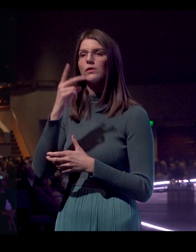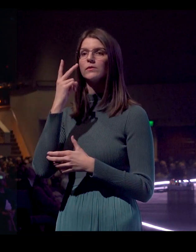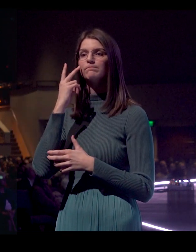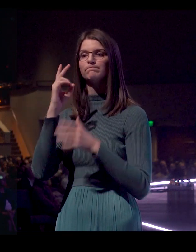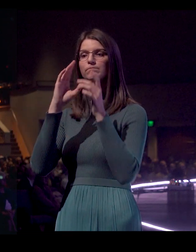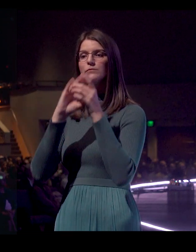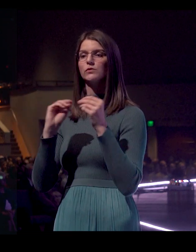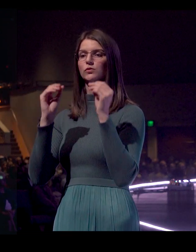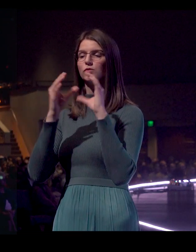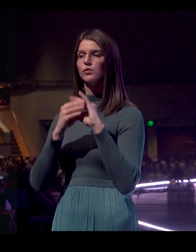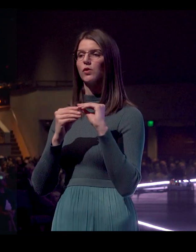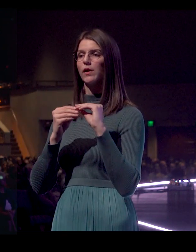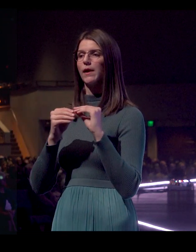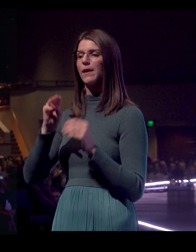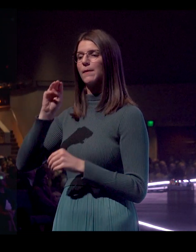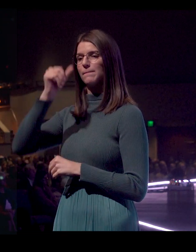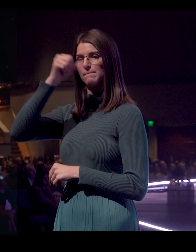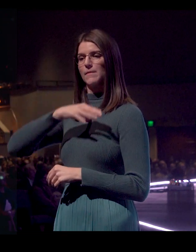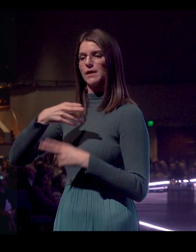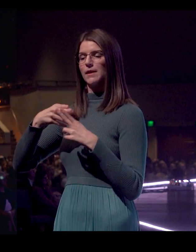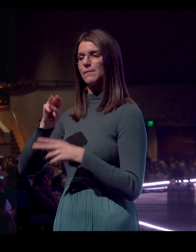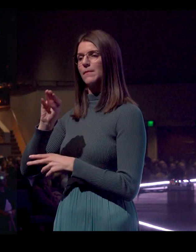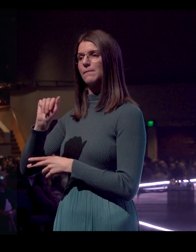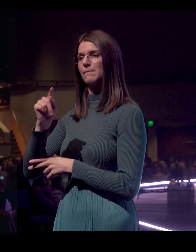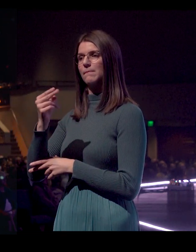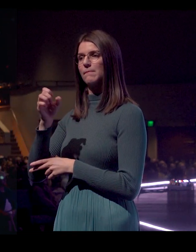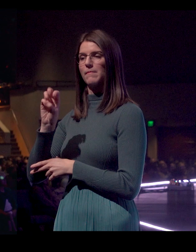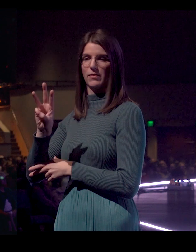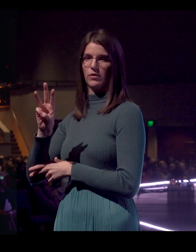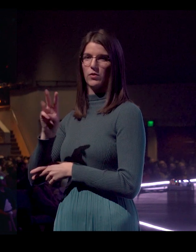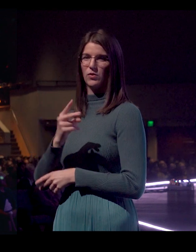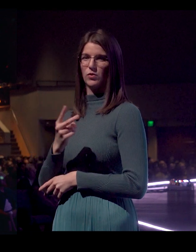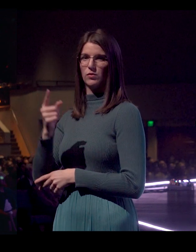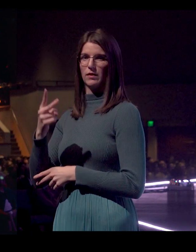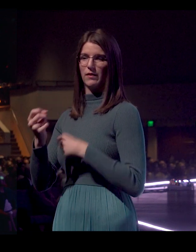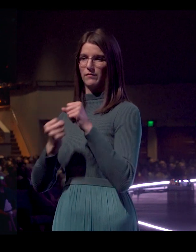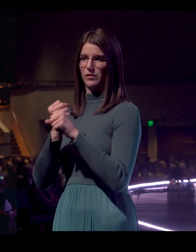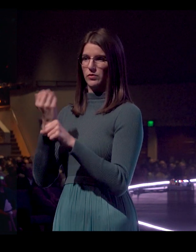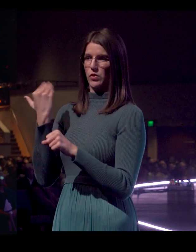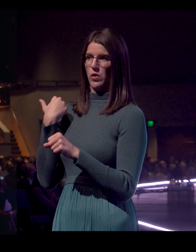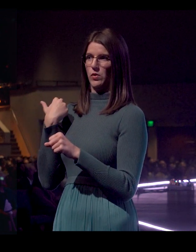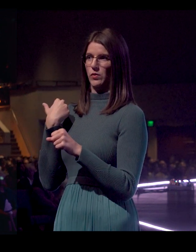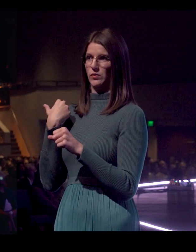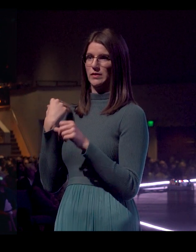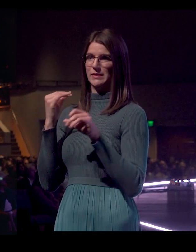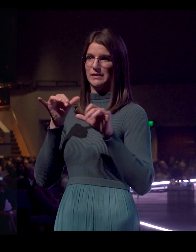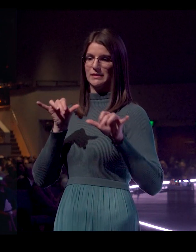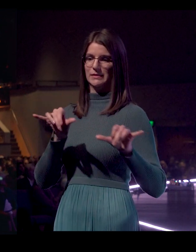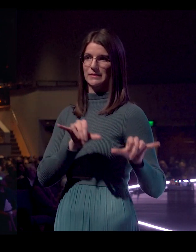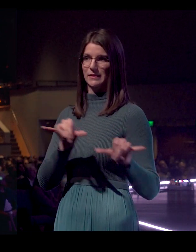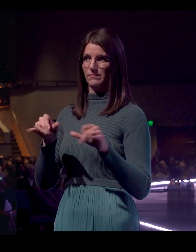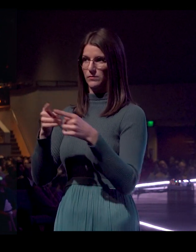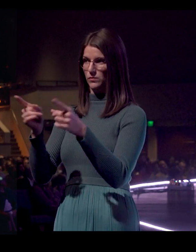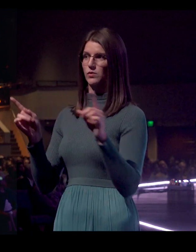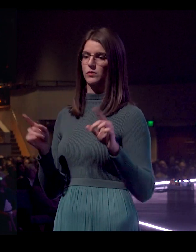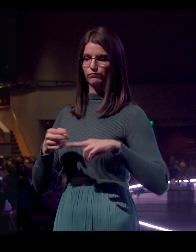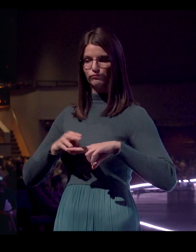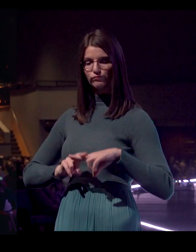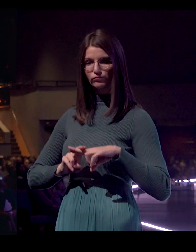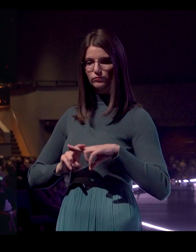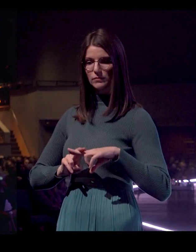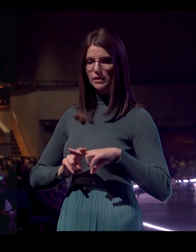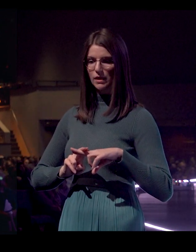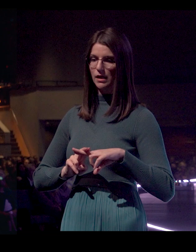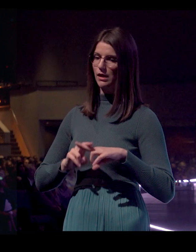2.5 years ago was sitting exactly where you are today. He was a Christmas and Easter kind of guy. Every once in a while, he'd come to